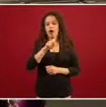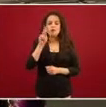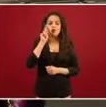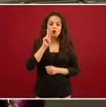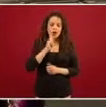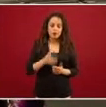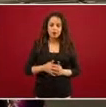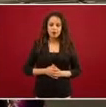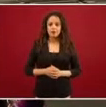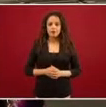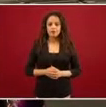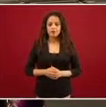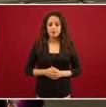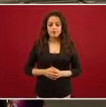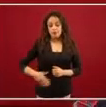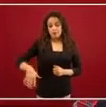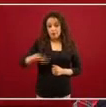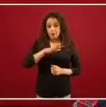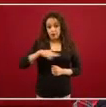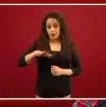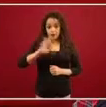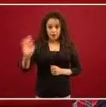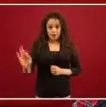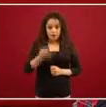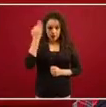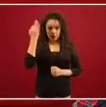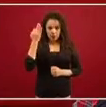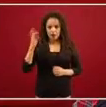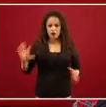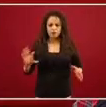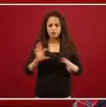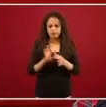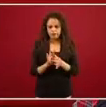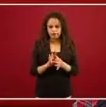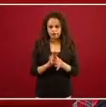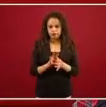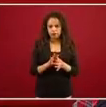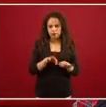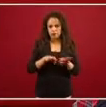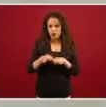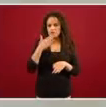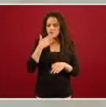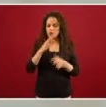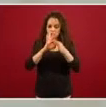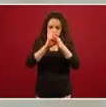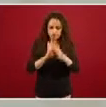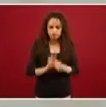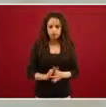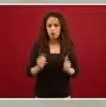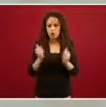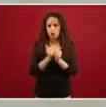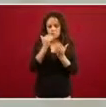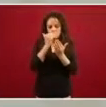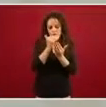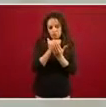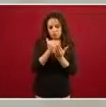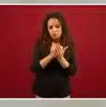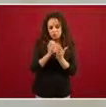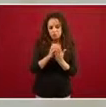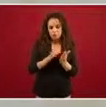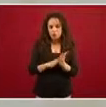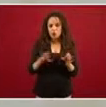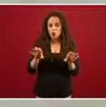So our duty on the federal level of authority, beyond coordinating everyone and beyond